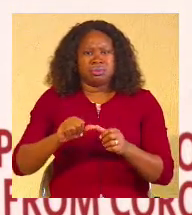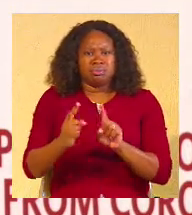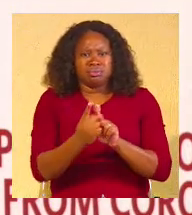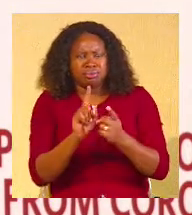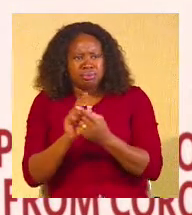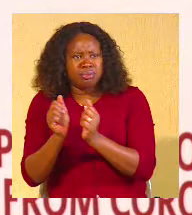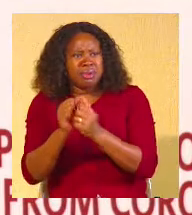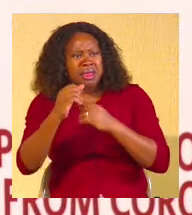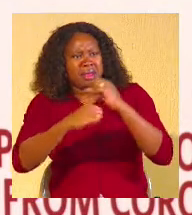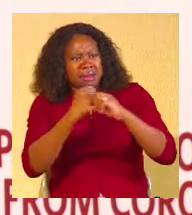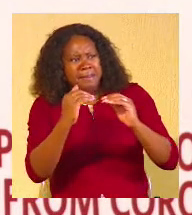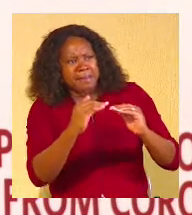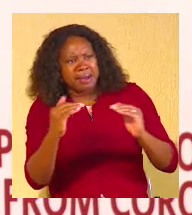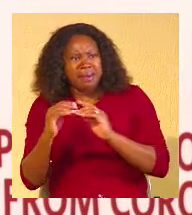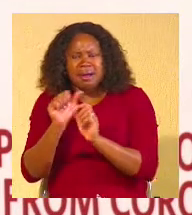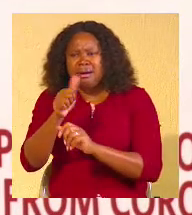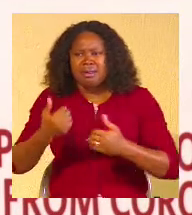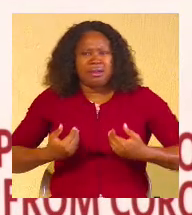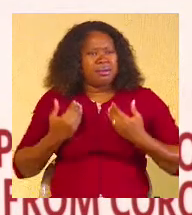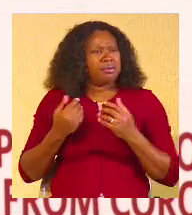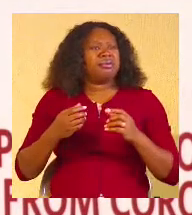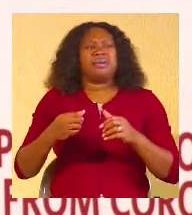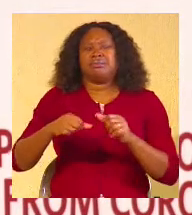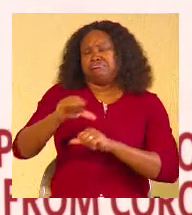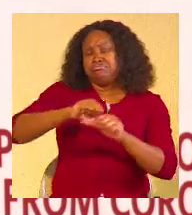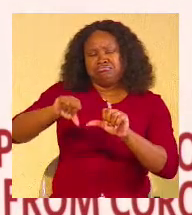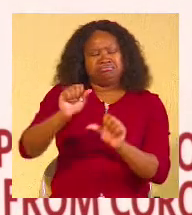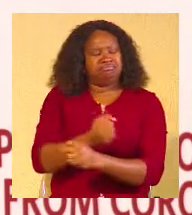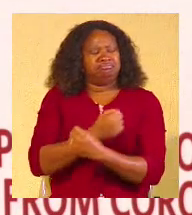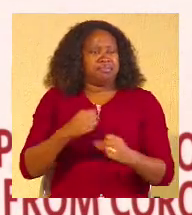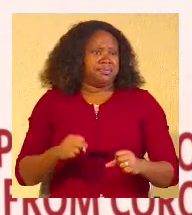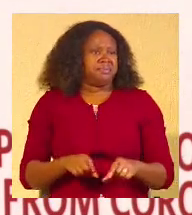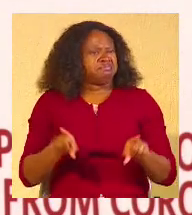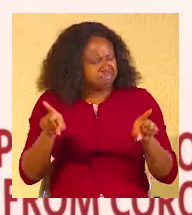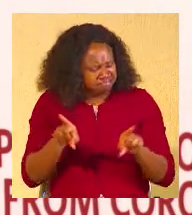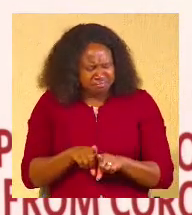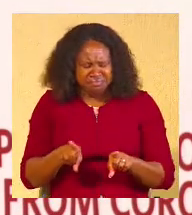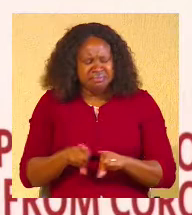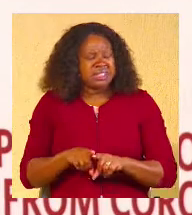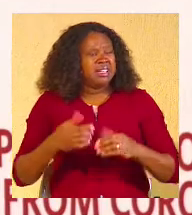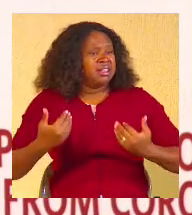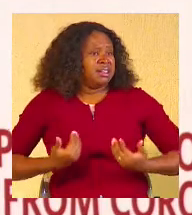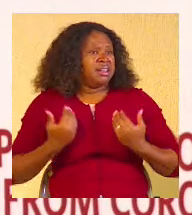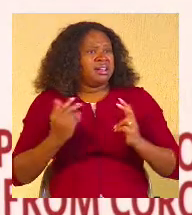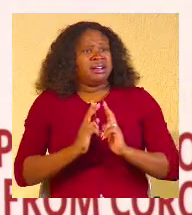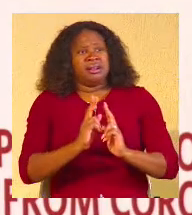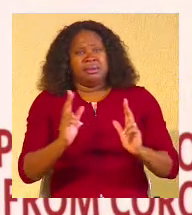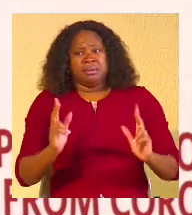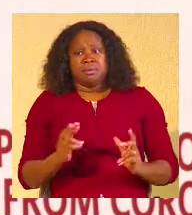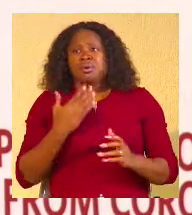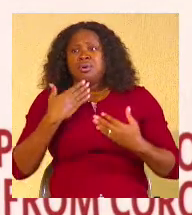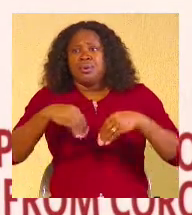their peers and educators. Equally, there's no doubt that young people in the business